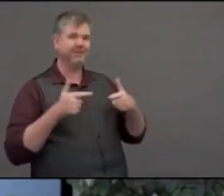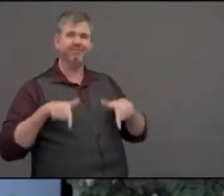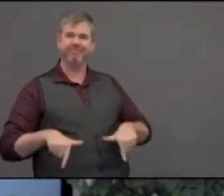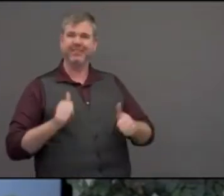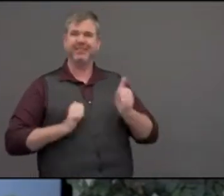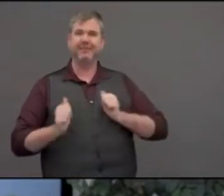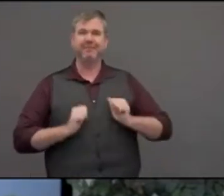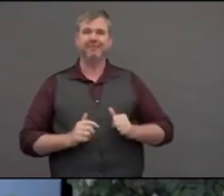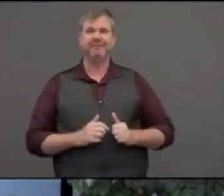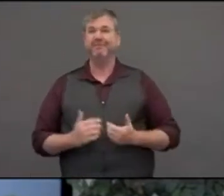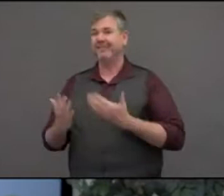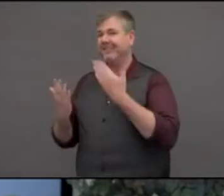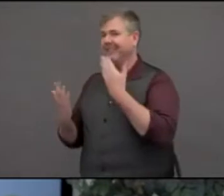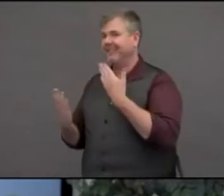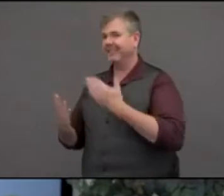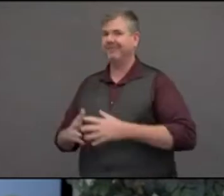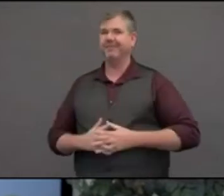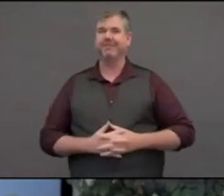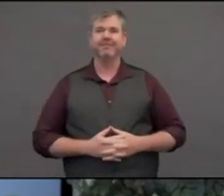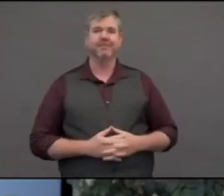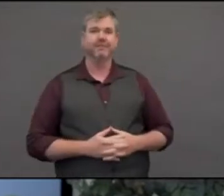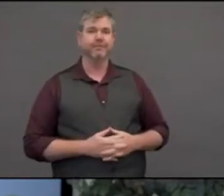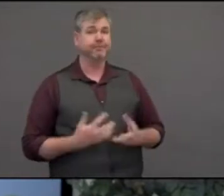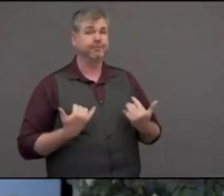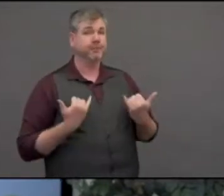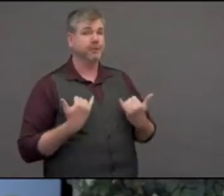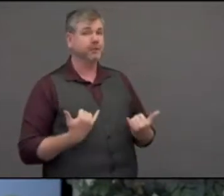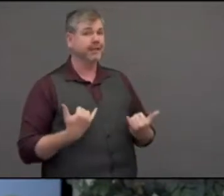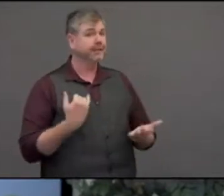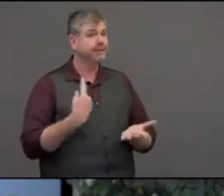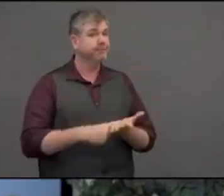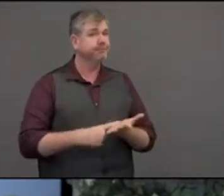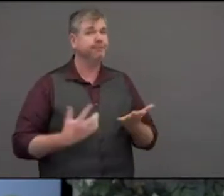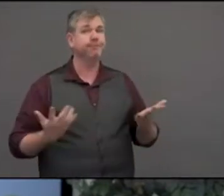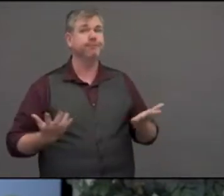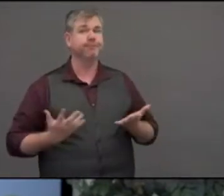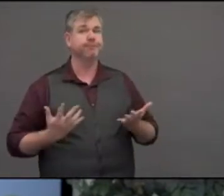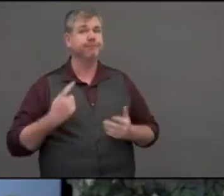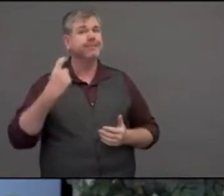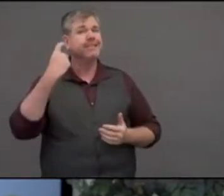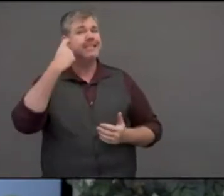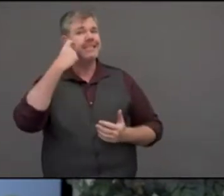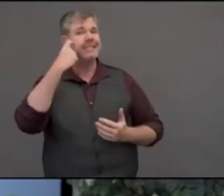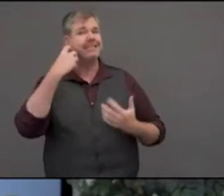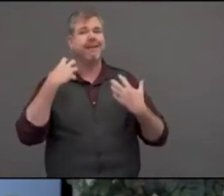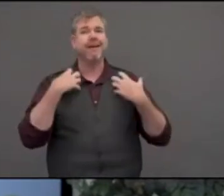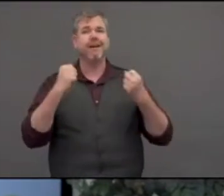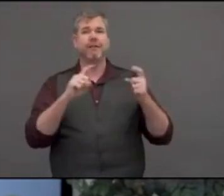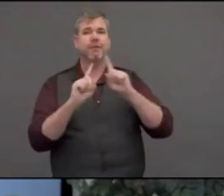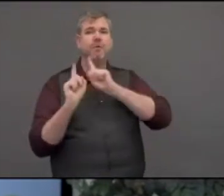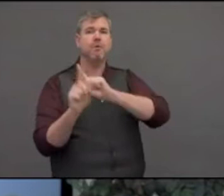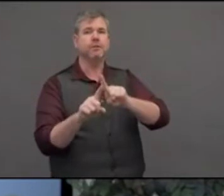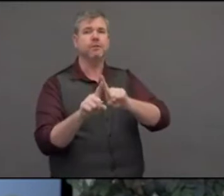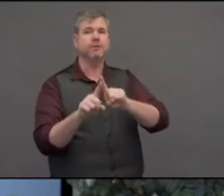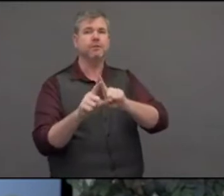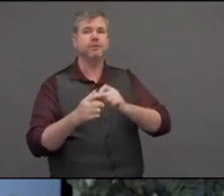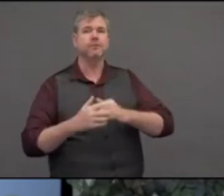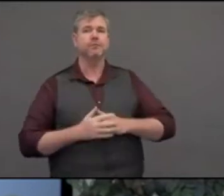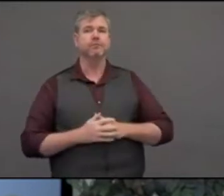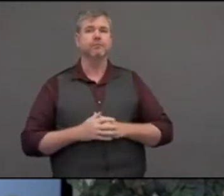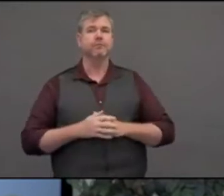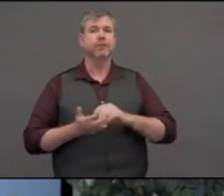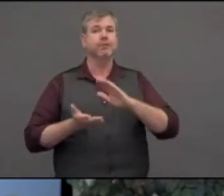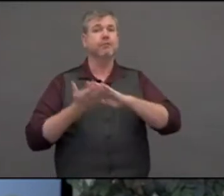most recent order that has been issued by the Public Health Officer, Dr. Sarah Cody, and it has to do with